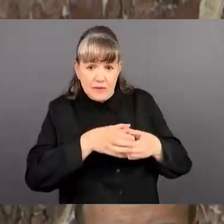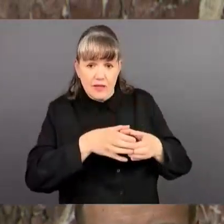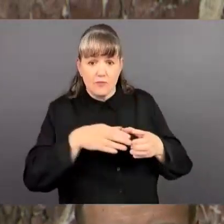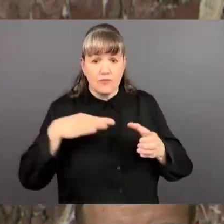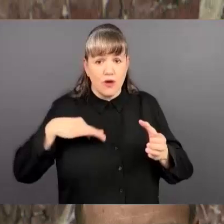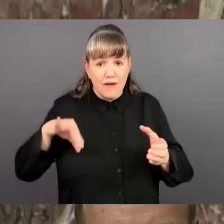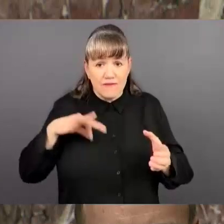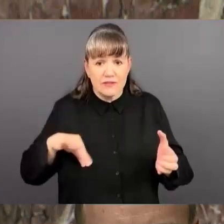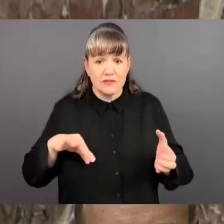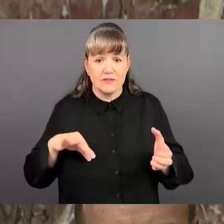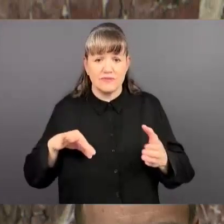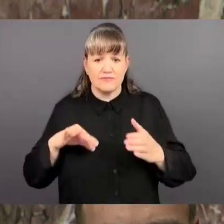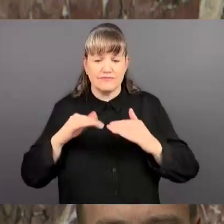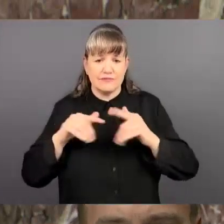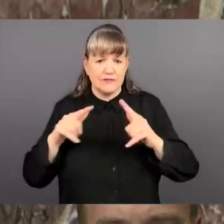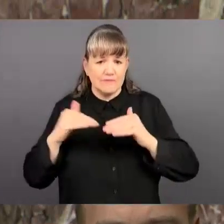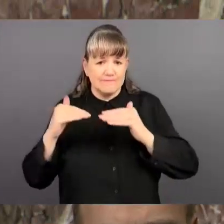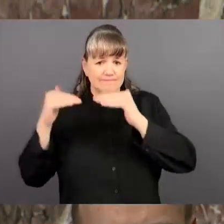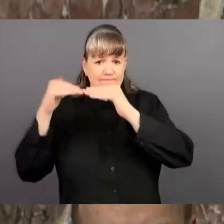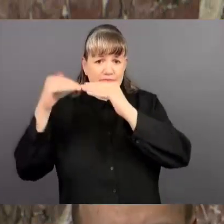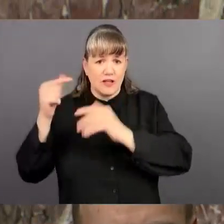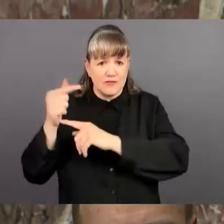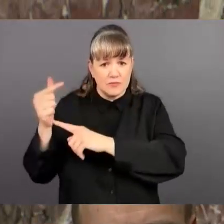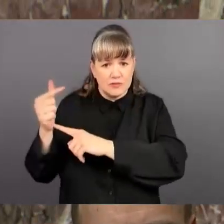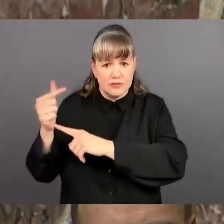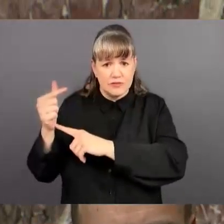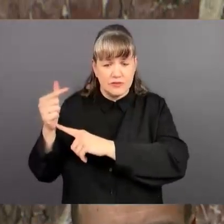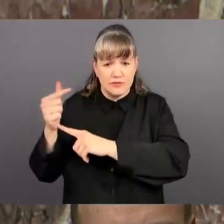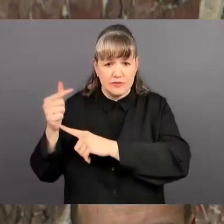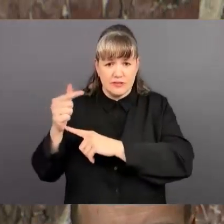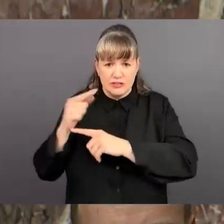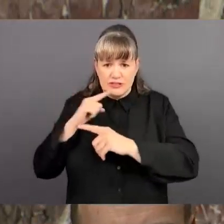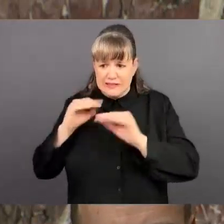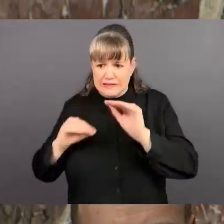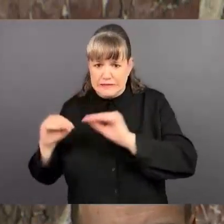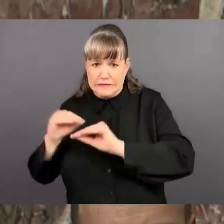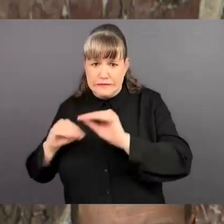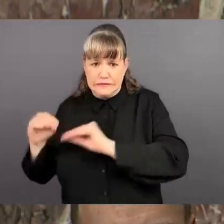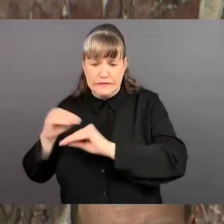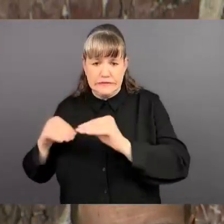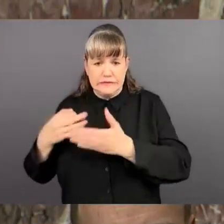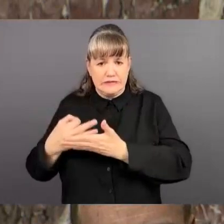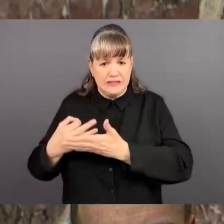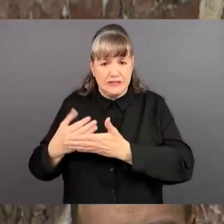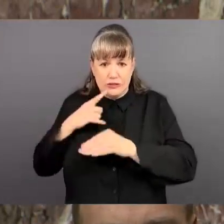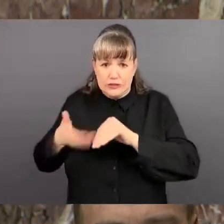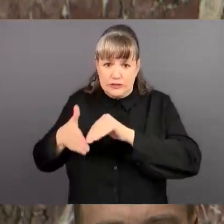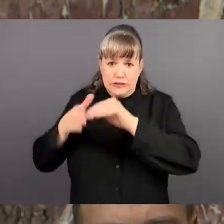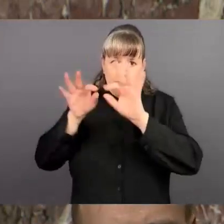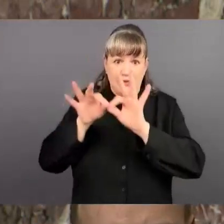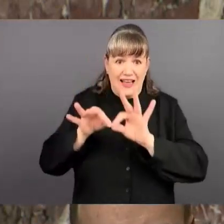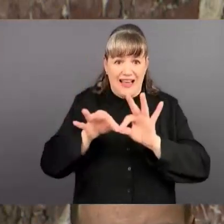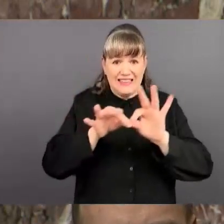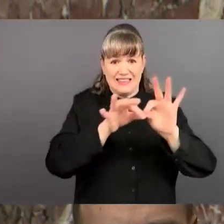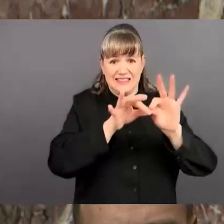business are facing the challenges of increased inflation and the threats south of our border.